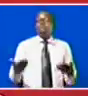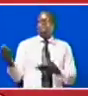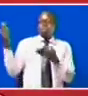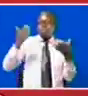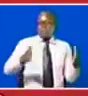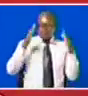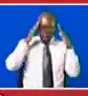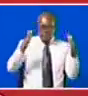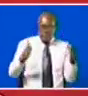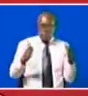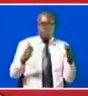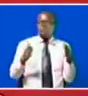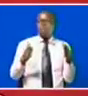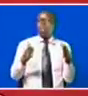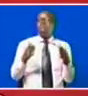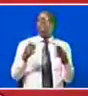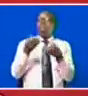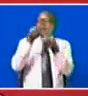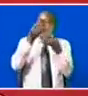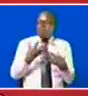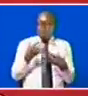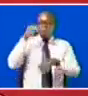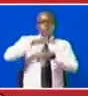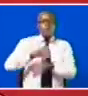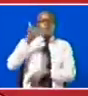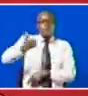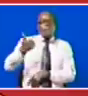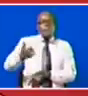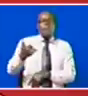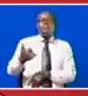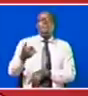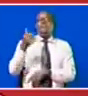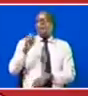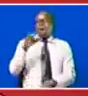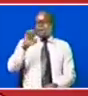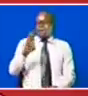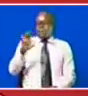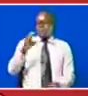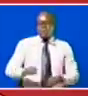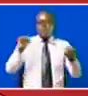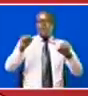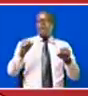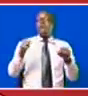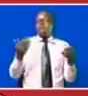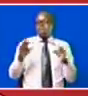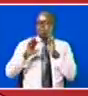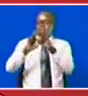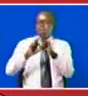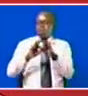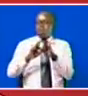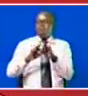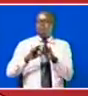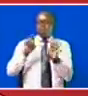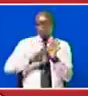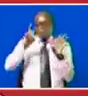your attention details of a press briefing that we have just received in our newsroom from IEBC Chair Wafula Chebukati with respect to the